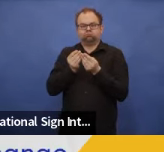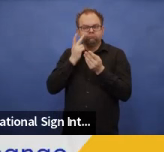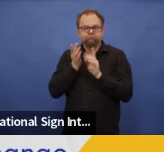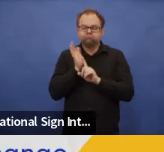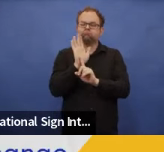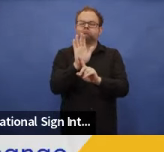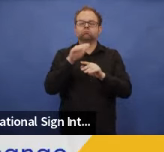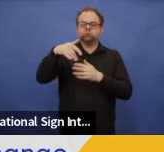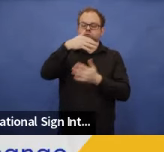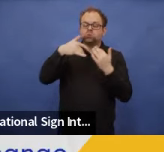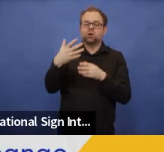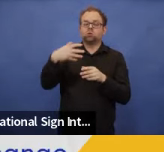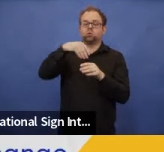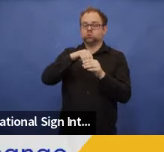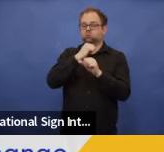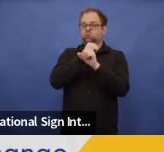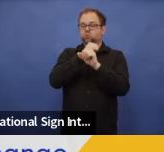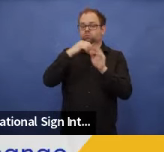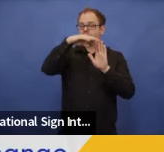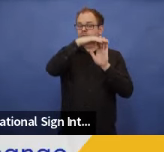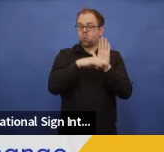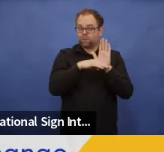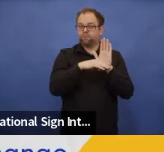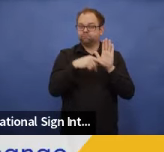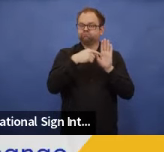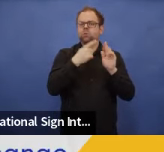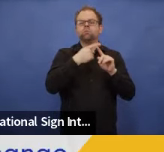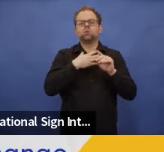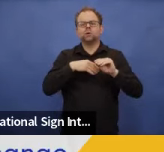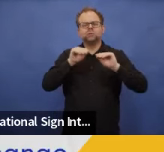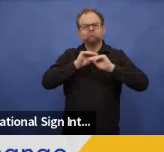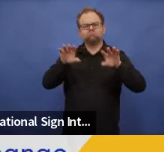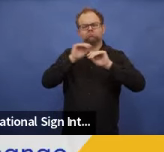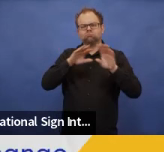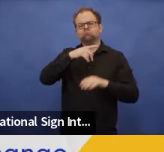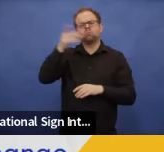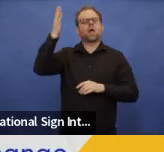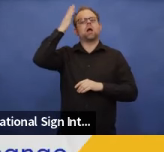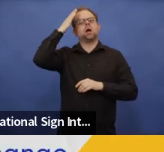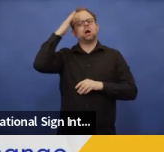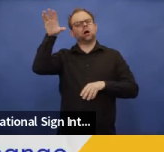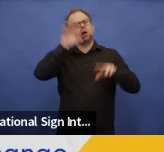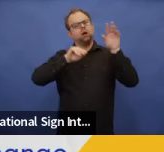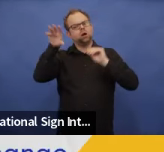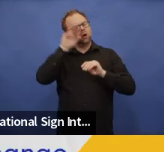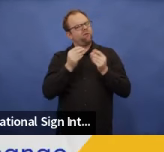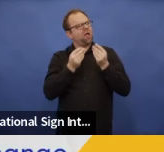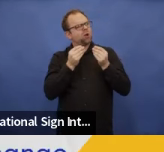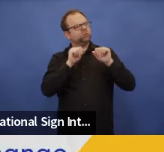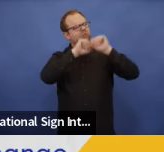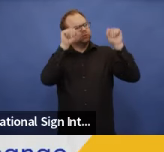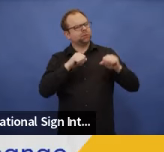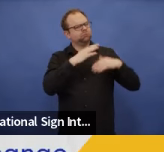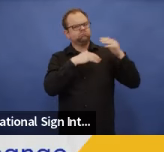of the biographies of all of our distinguished speakers, but we do have the slides, and information is also available on the